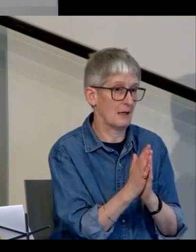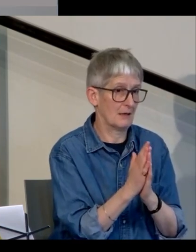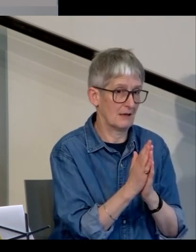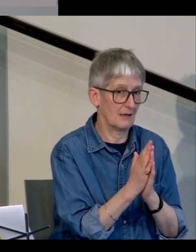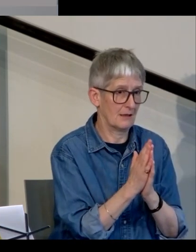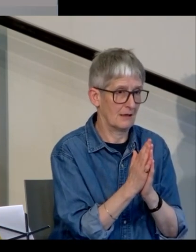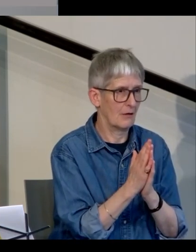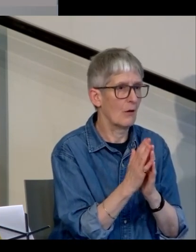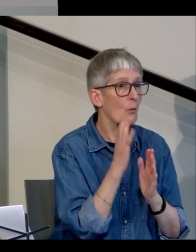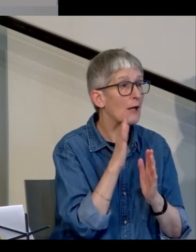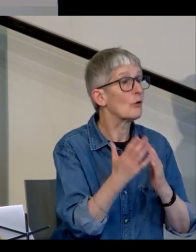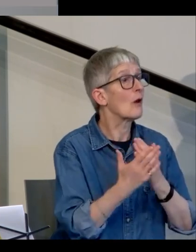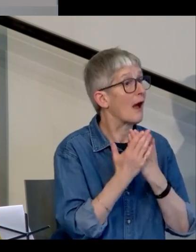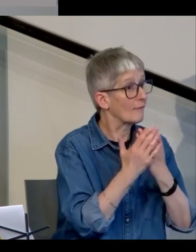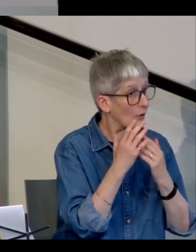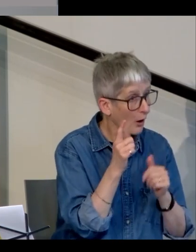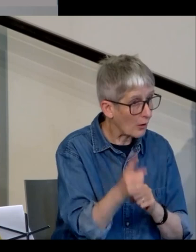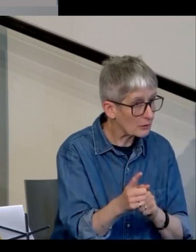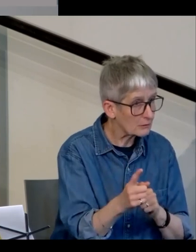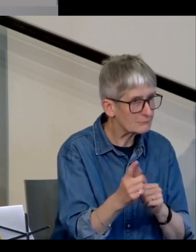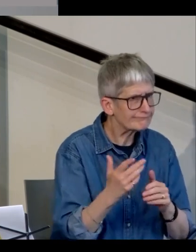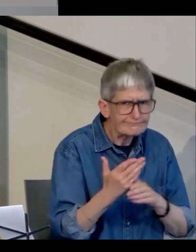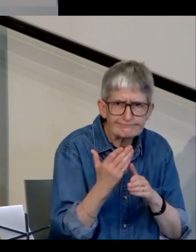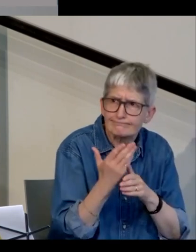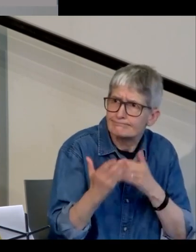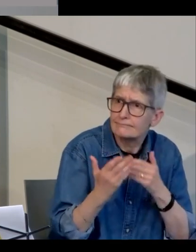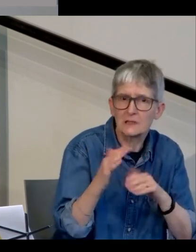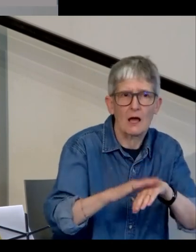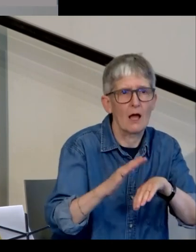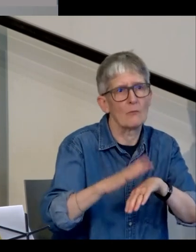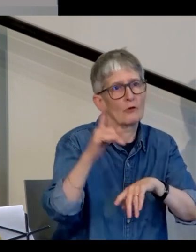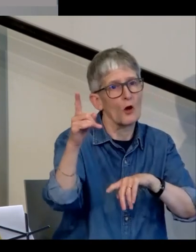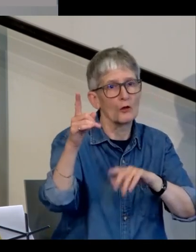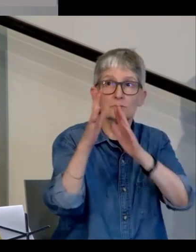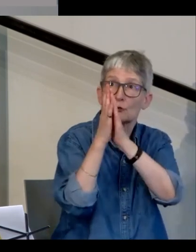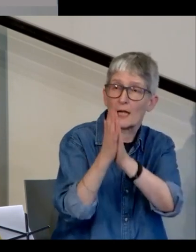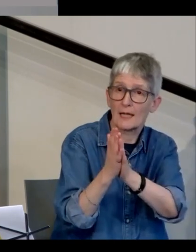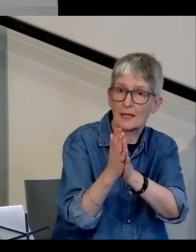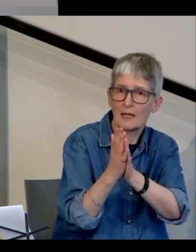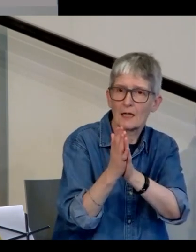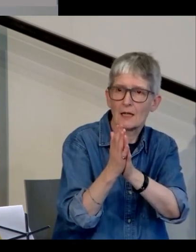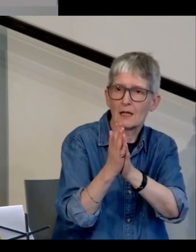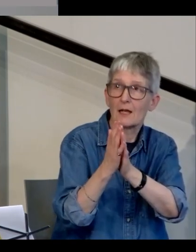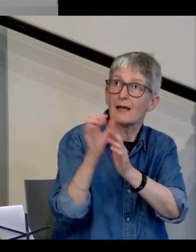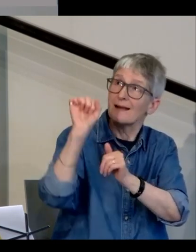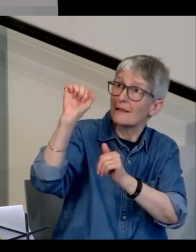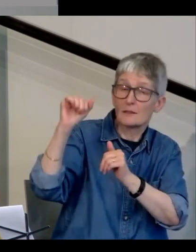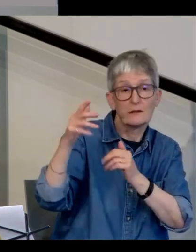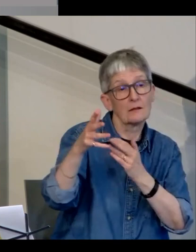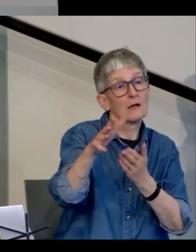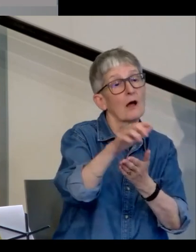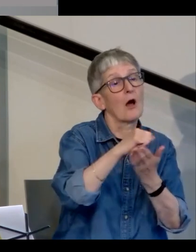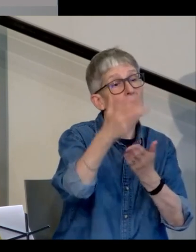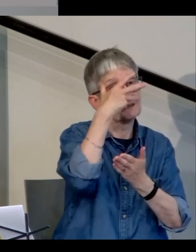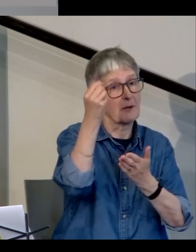When we love God and actively pursue time with him in prayer, his Holy Spirit will